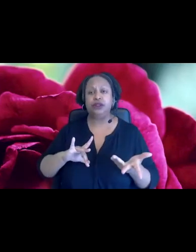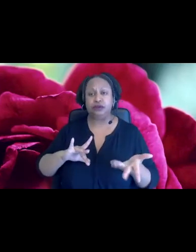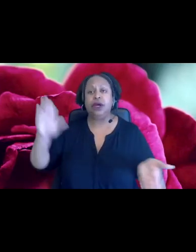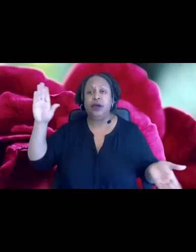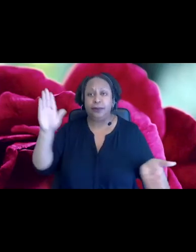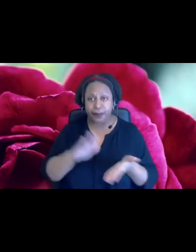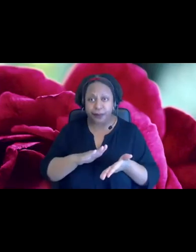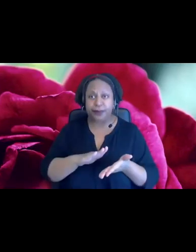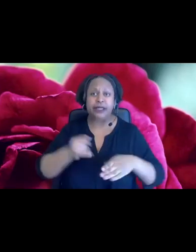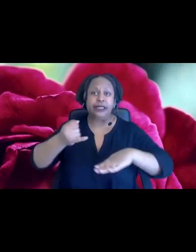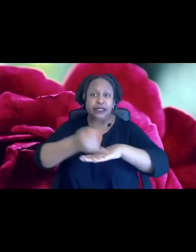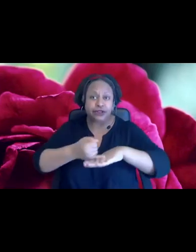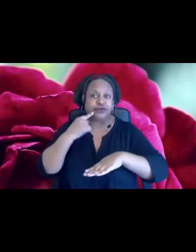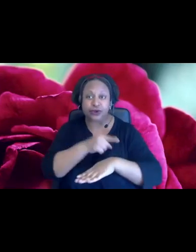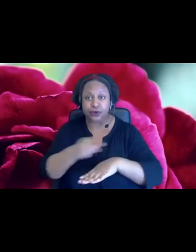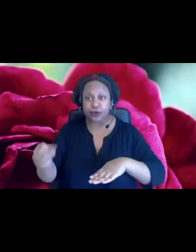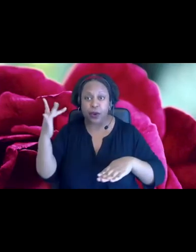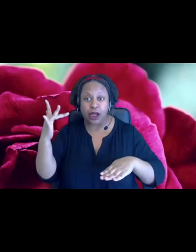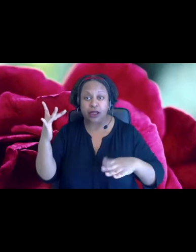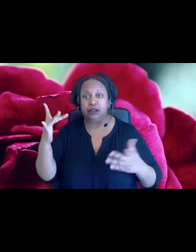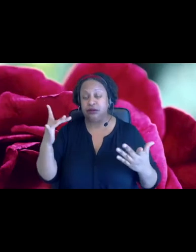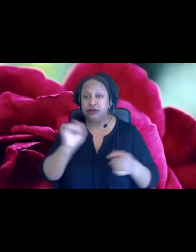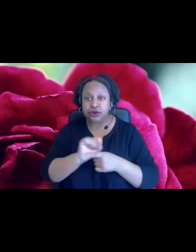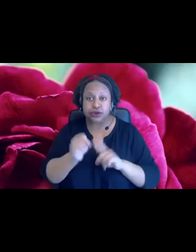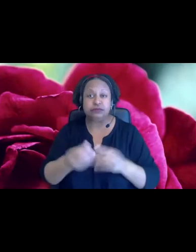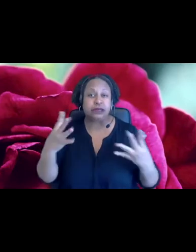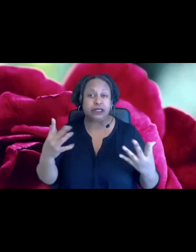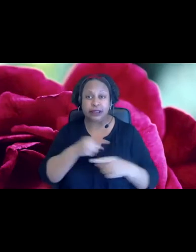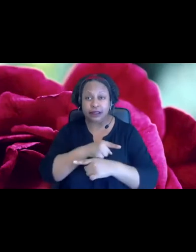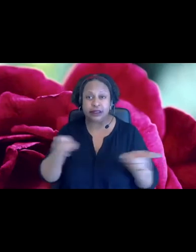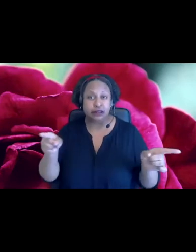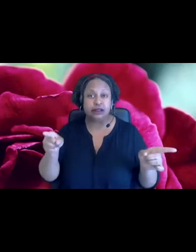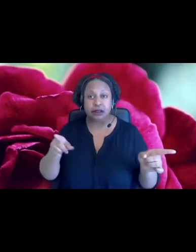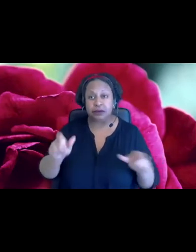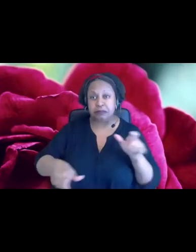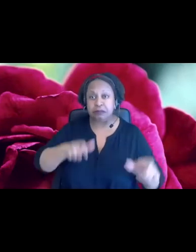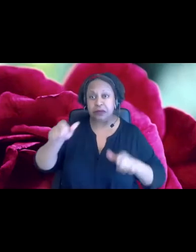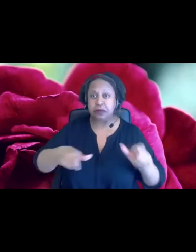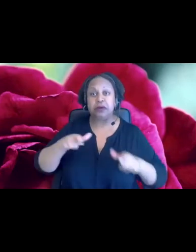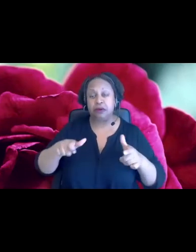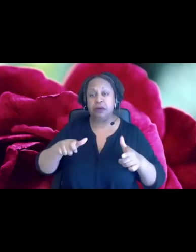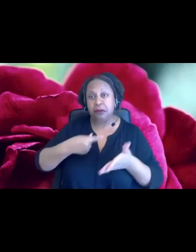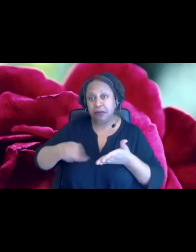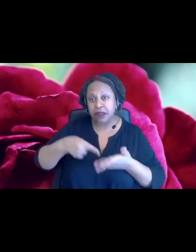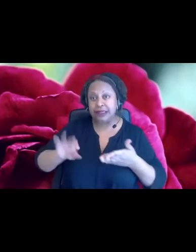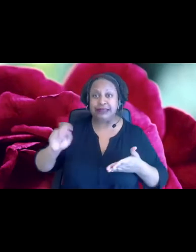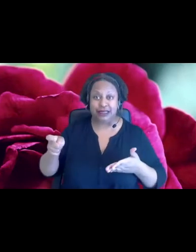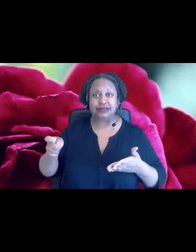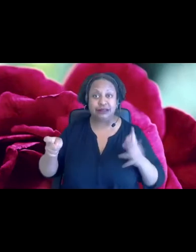the circumstances where taxpayers may have received